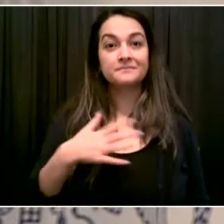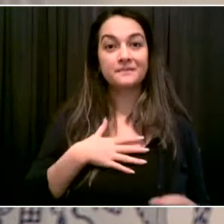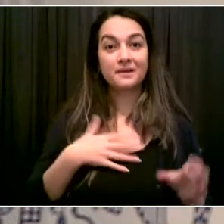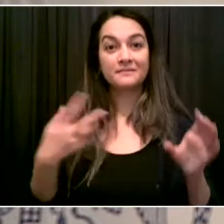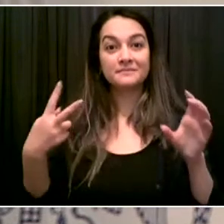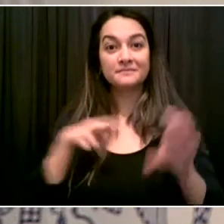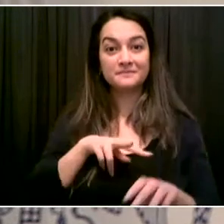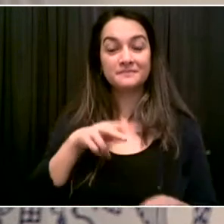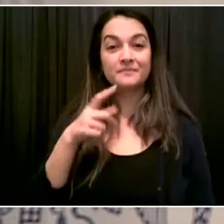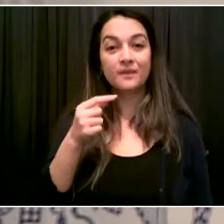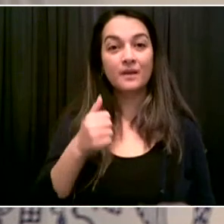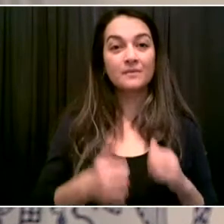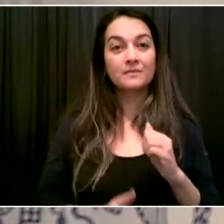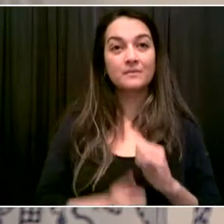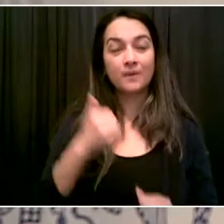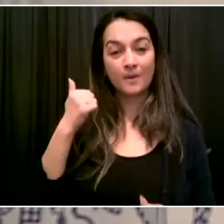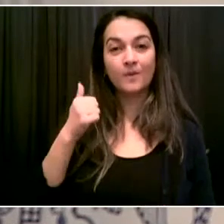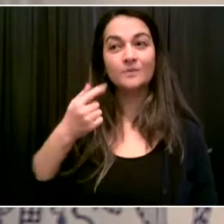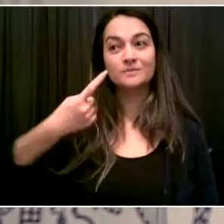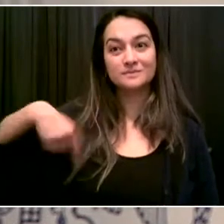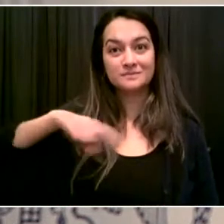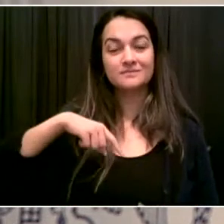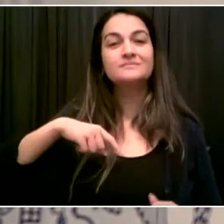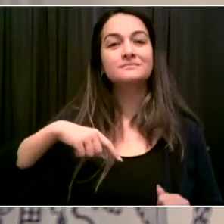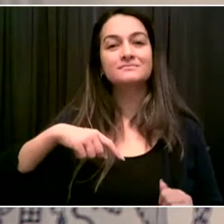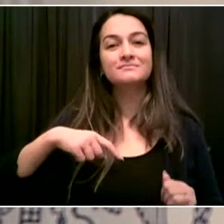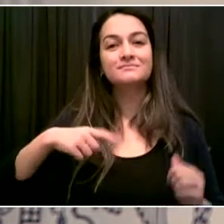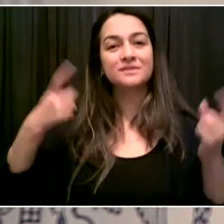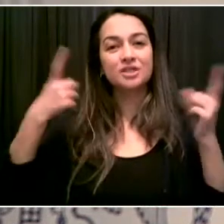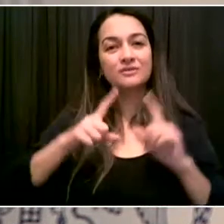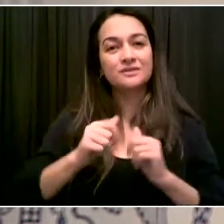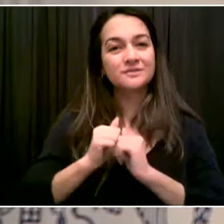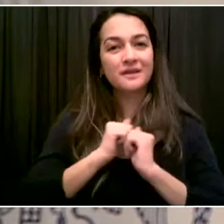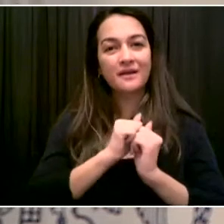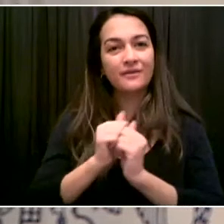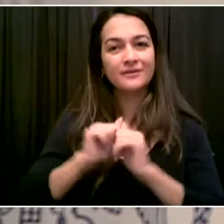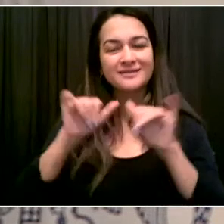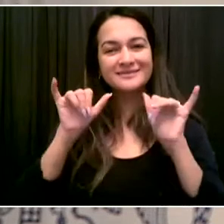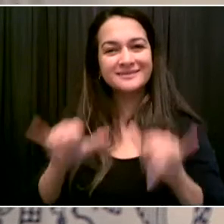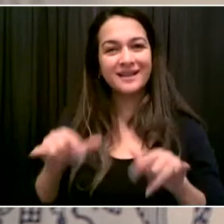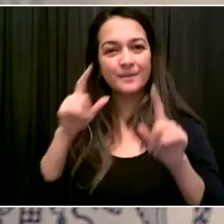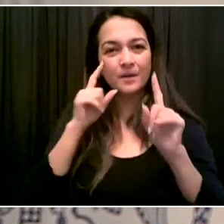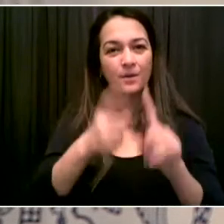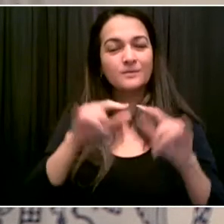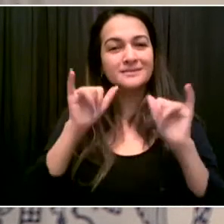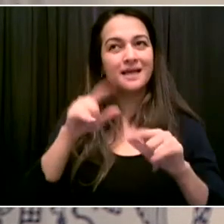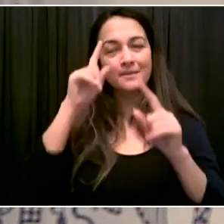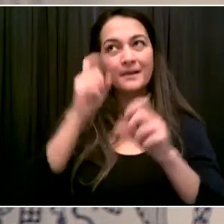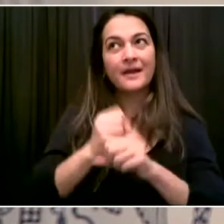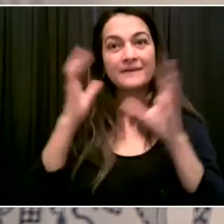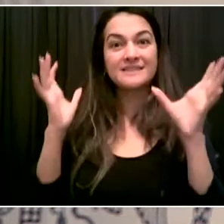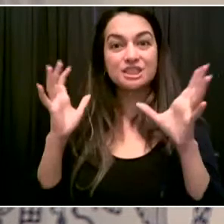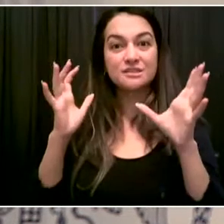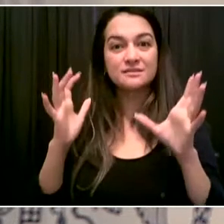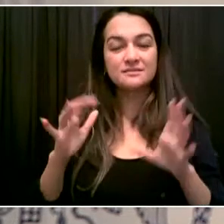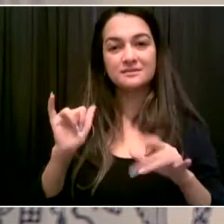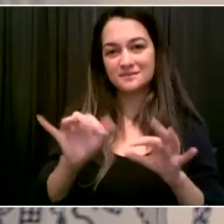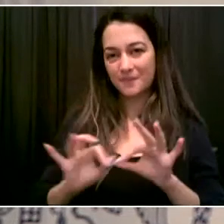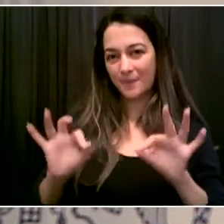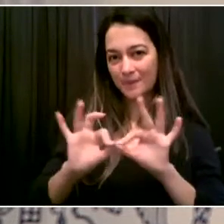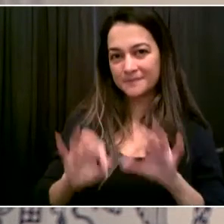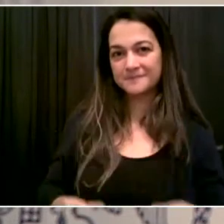in the state as well, and I think that's what the future is going to show. The next is Kevin from AM New York.